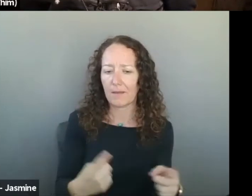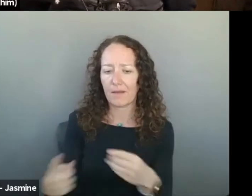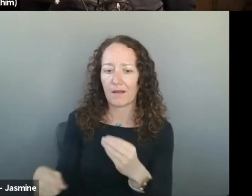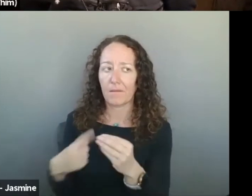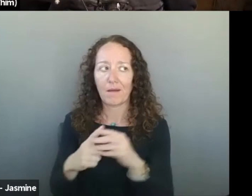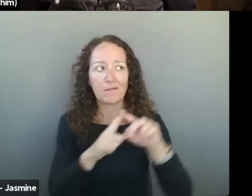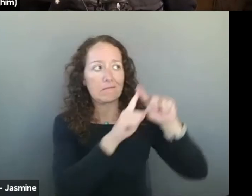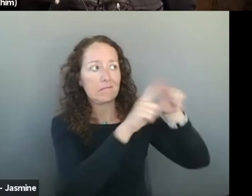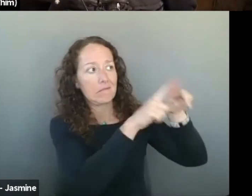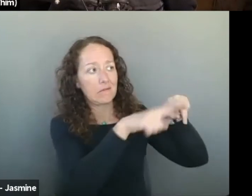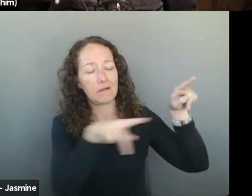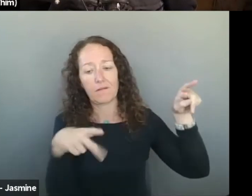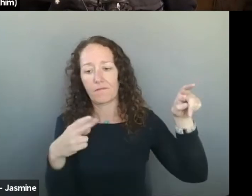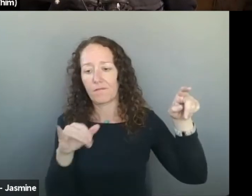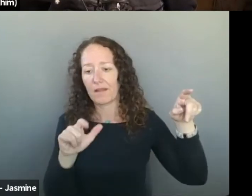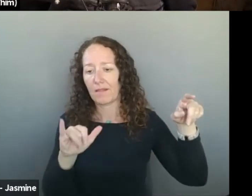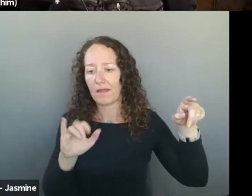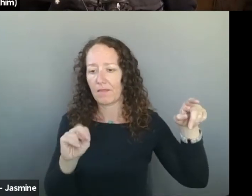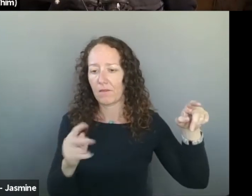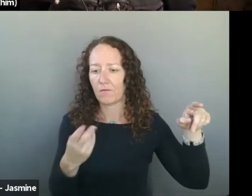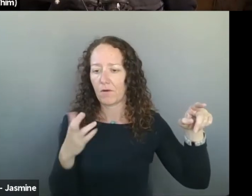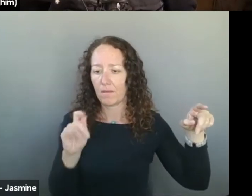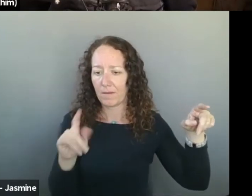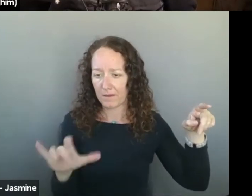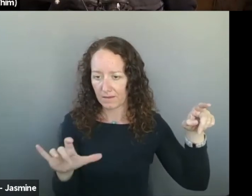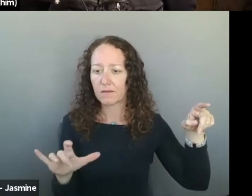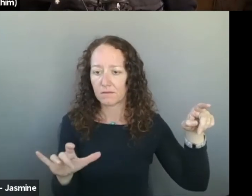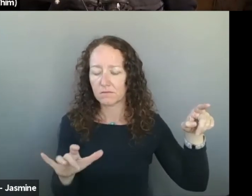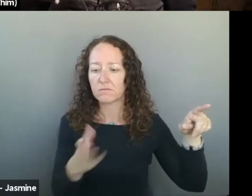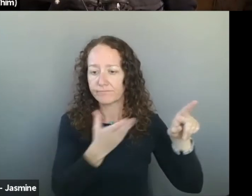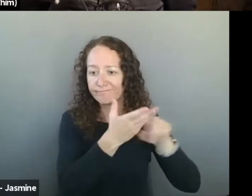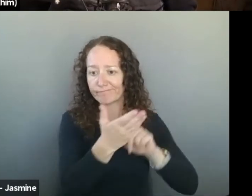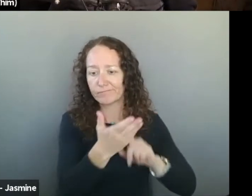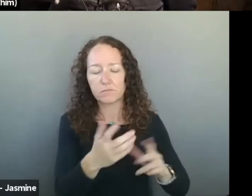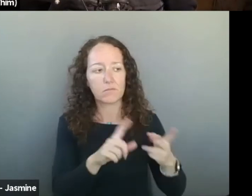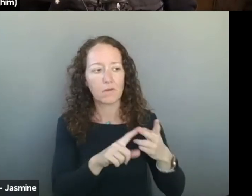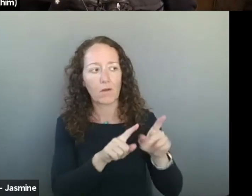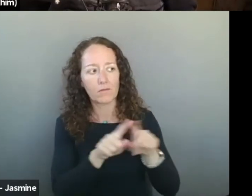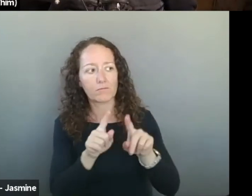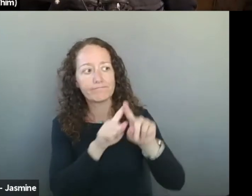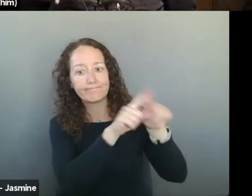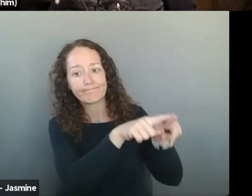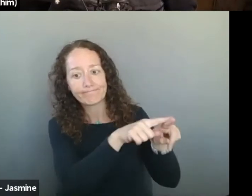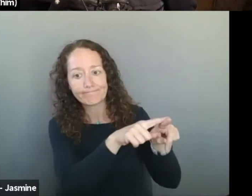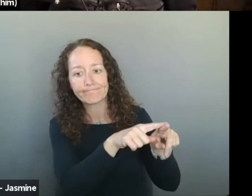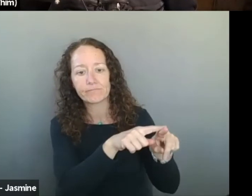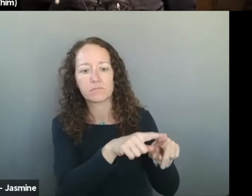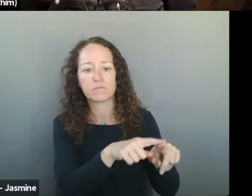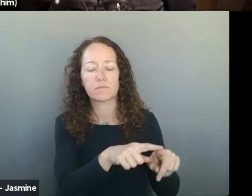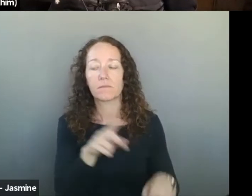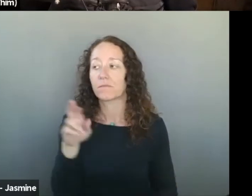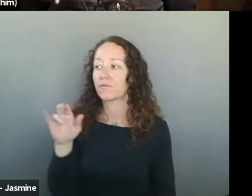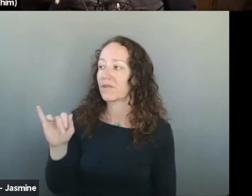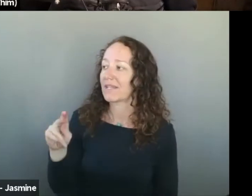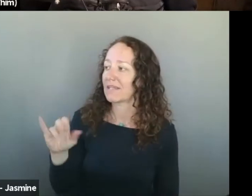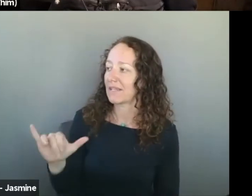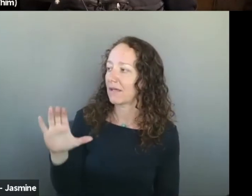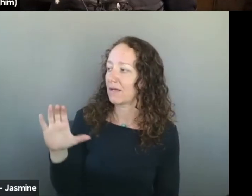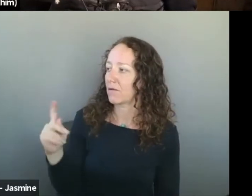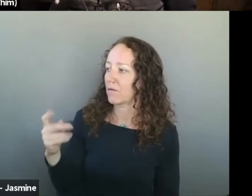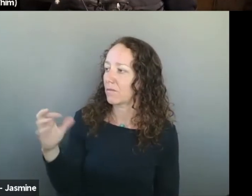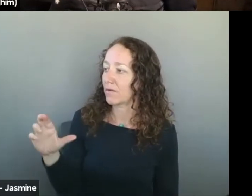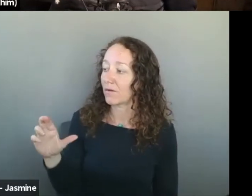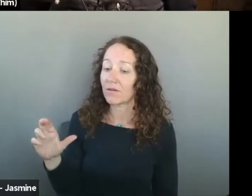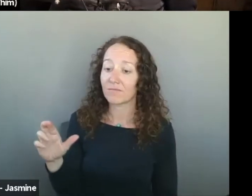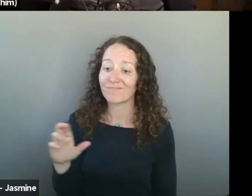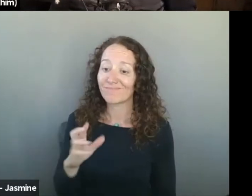philanthropic sector and our reliance on, as Brittany Cooper said, you know, white people own in time,